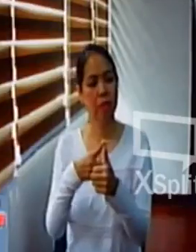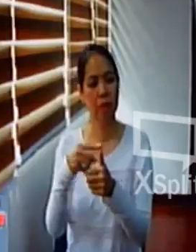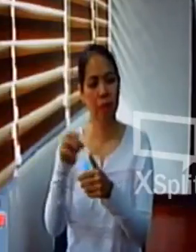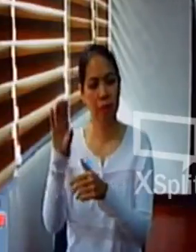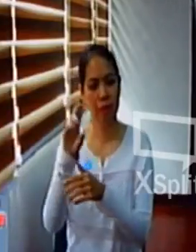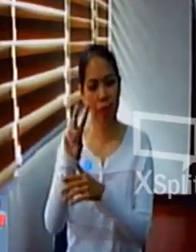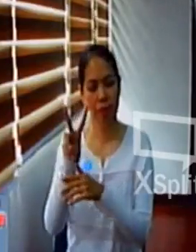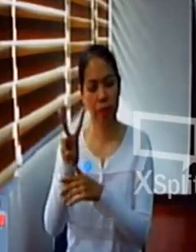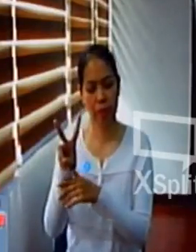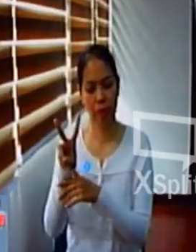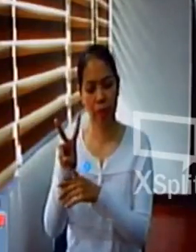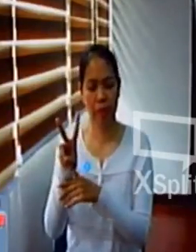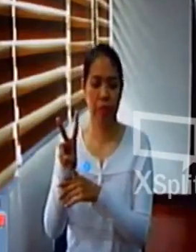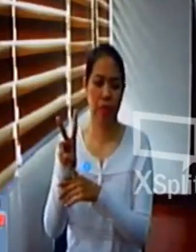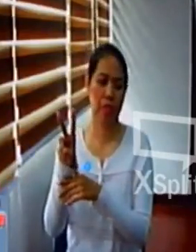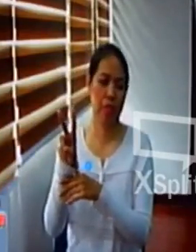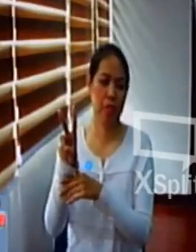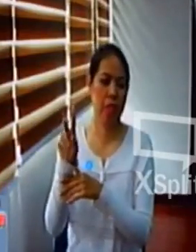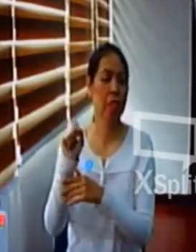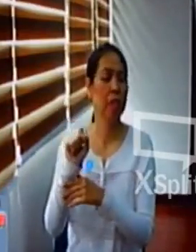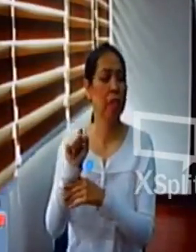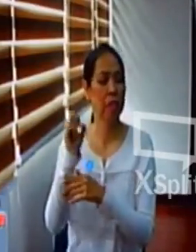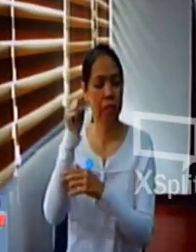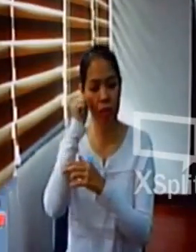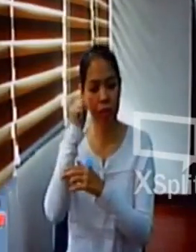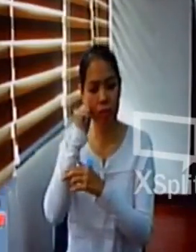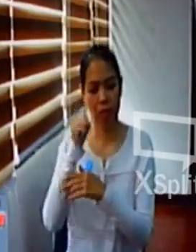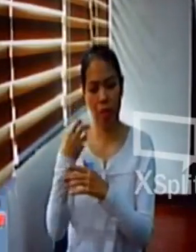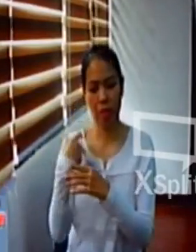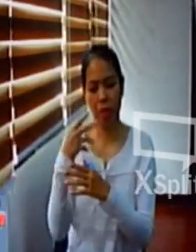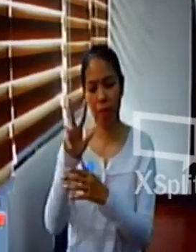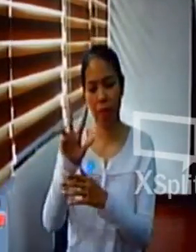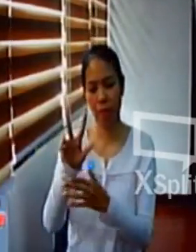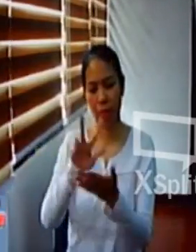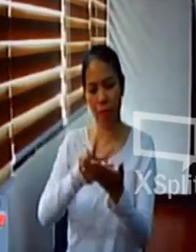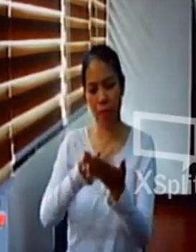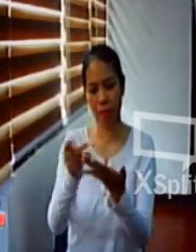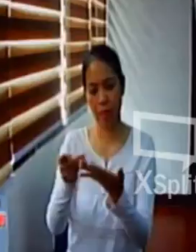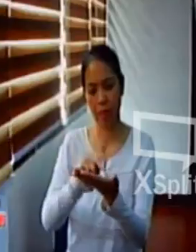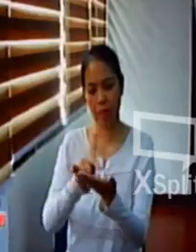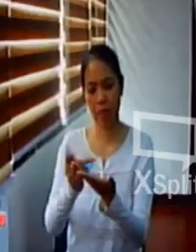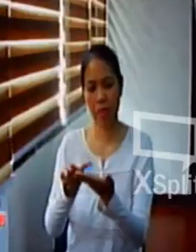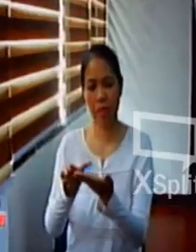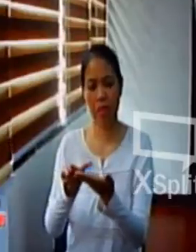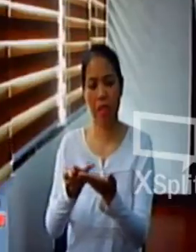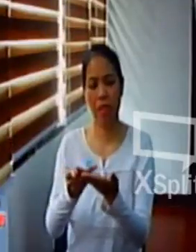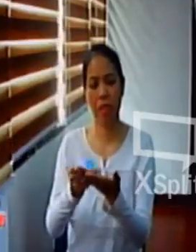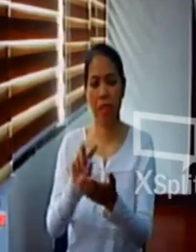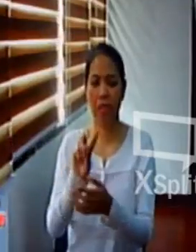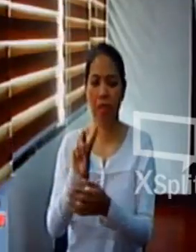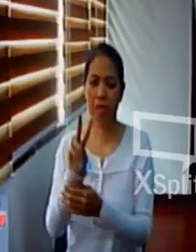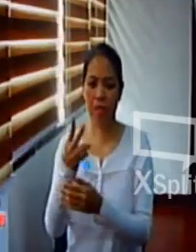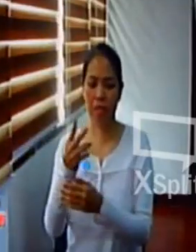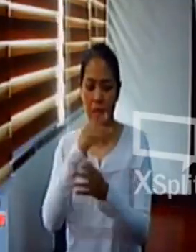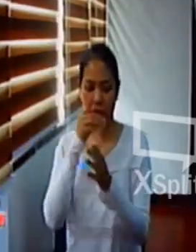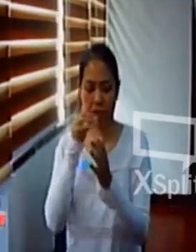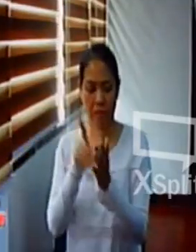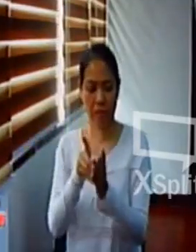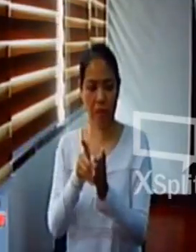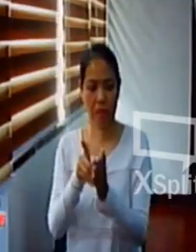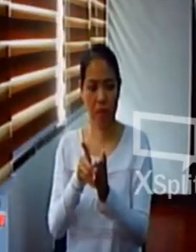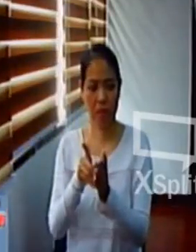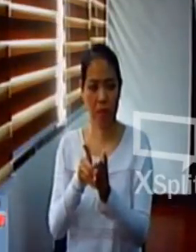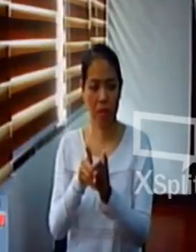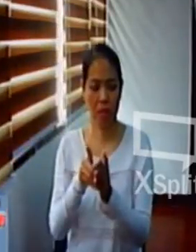Sigfredo Roque Serrano, consisting of three pages. And also the second document,